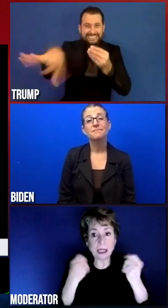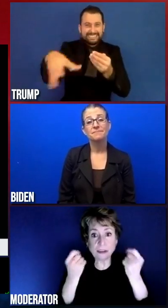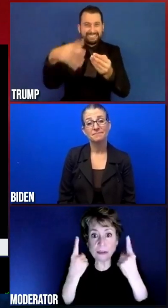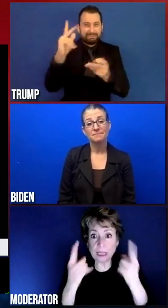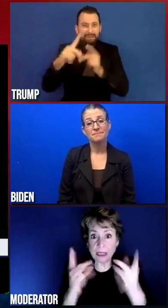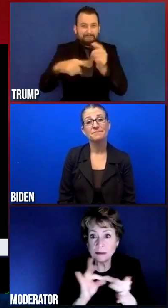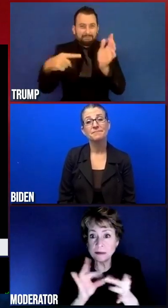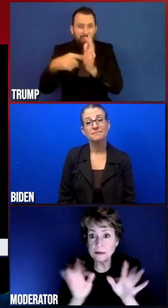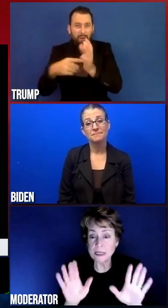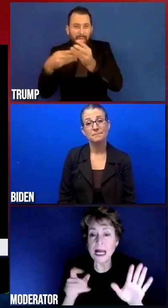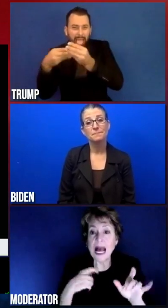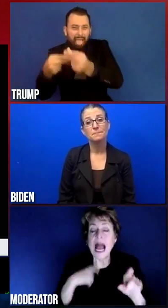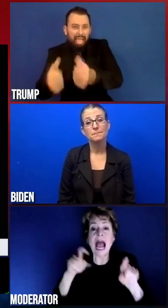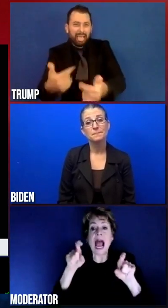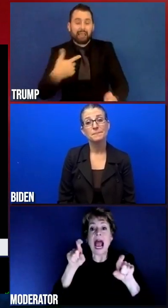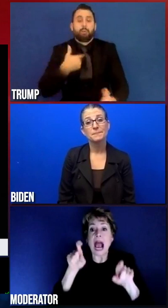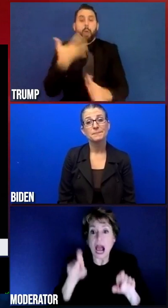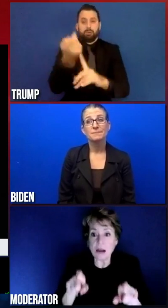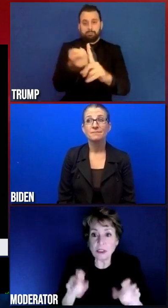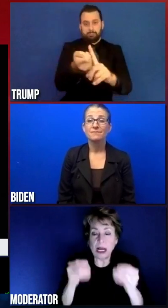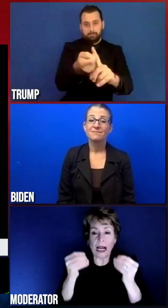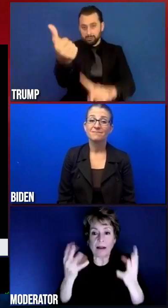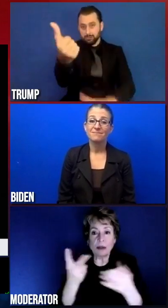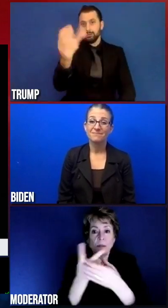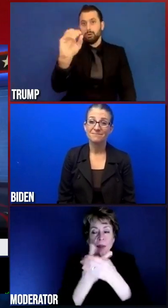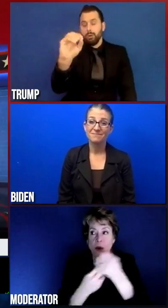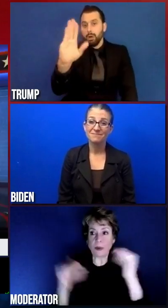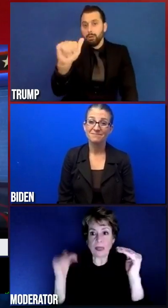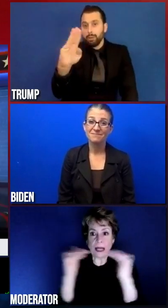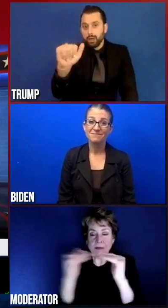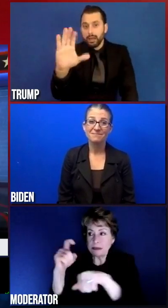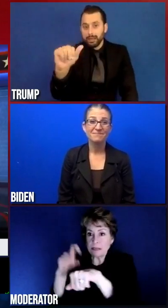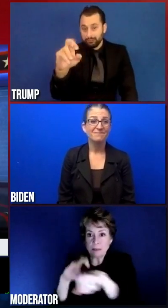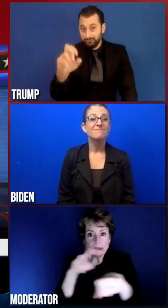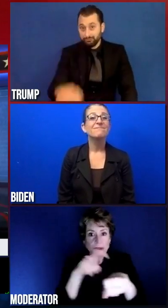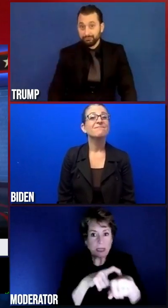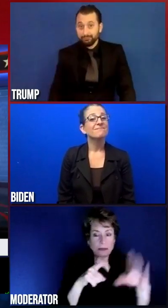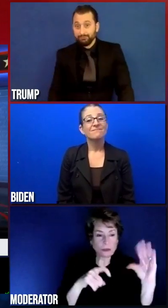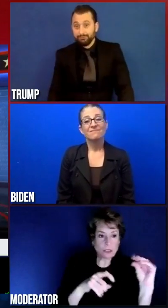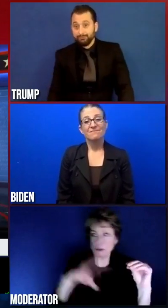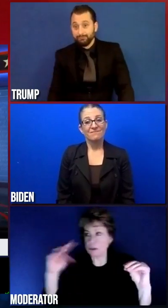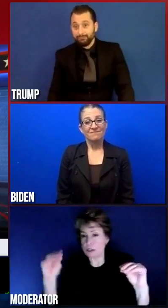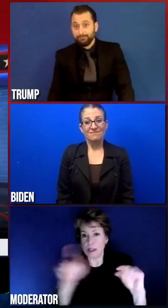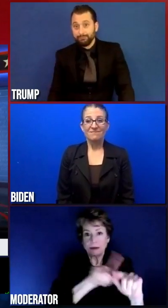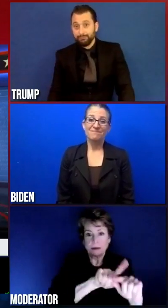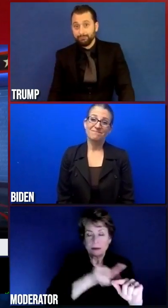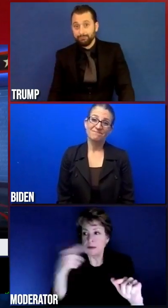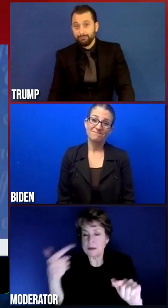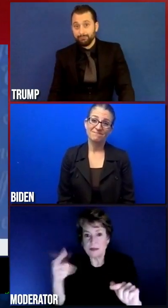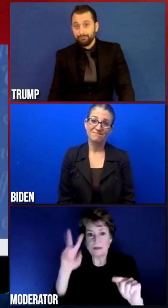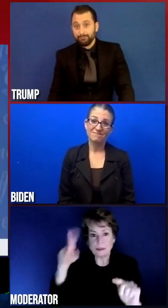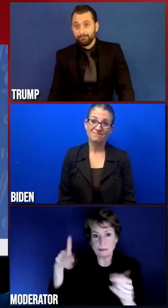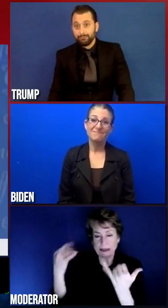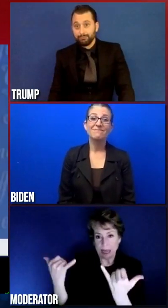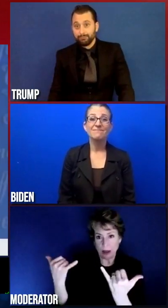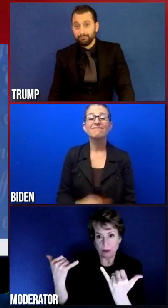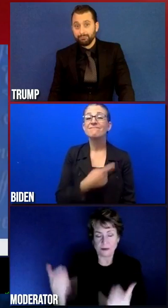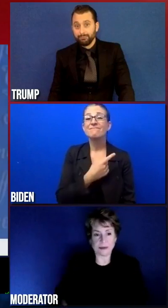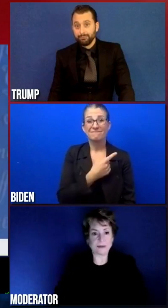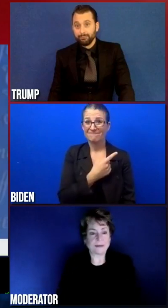roughly equal time. Good. Please let the Vice President talk. Good. He has no plan for health care. Of course